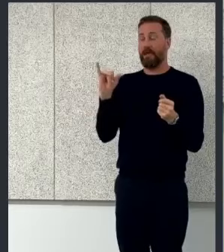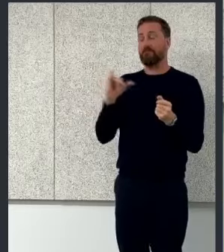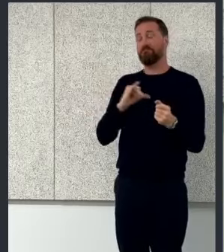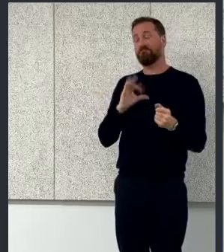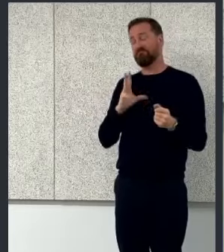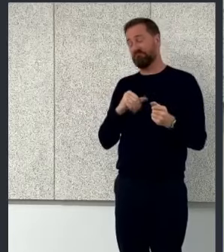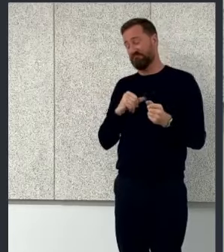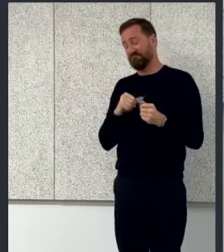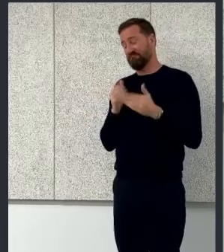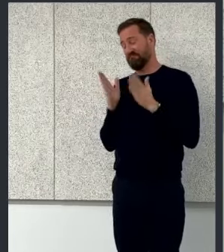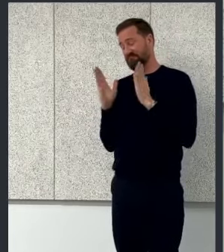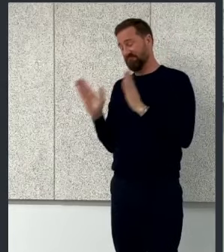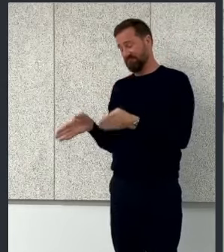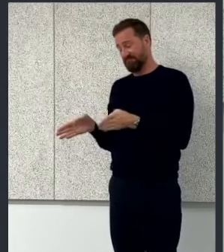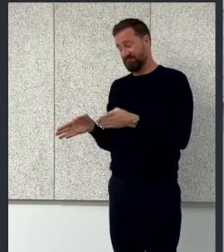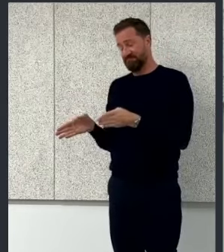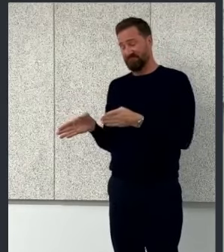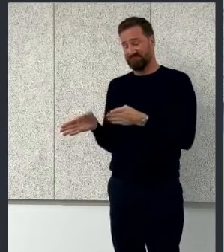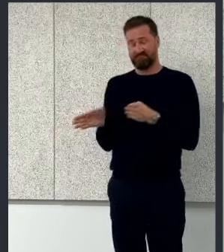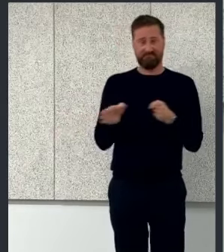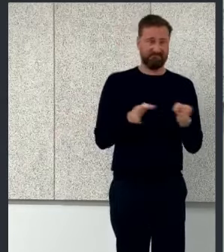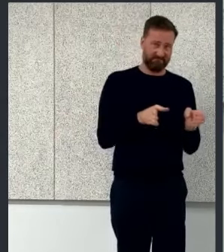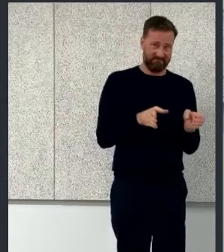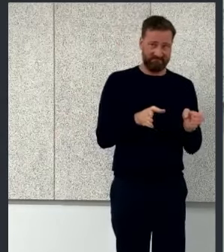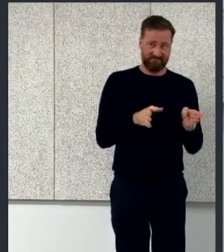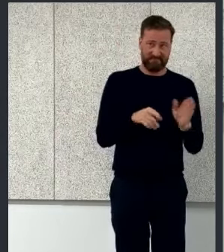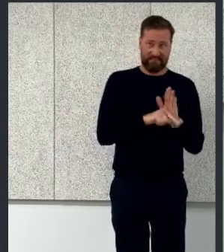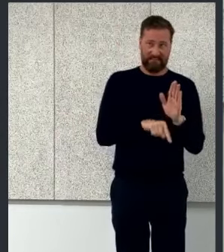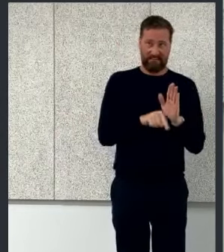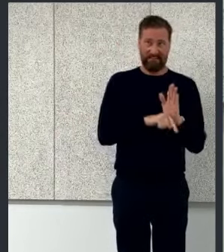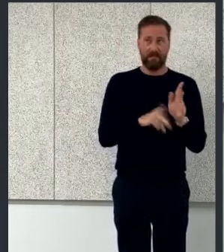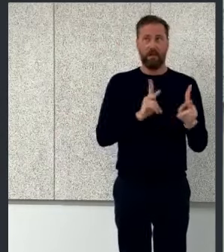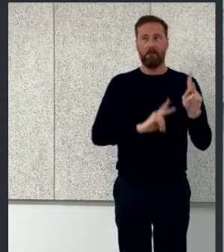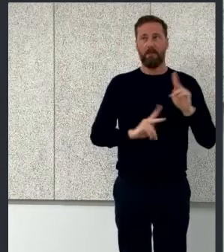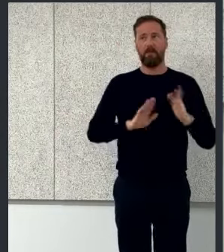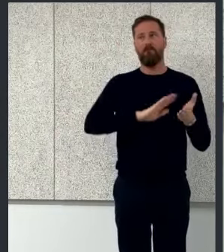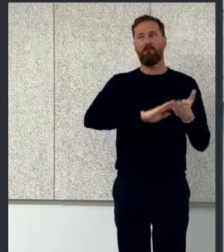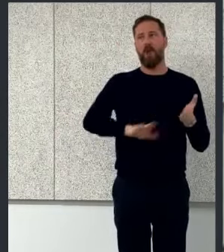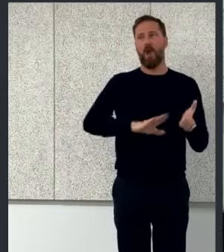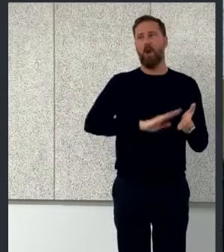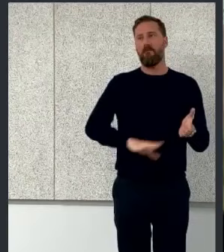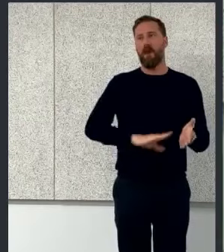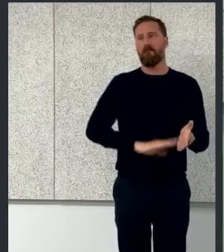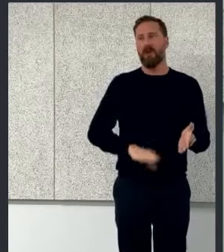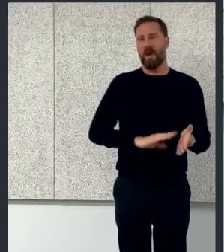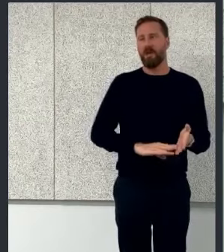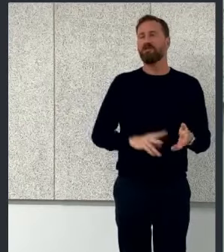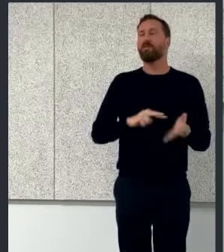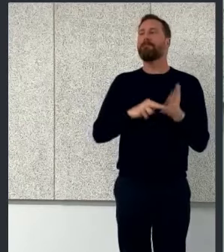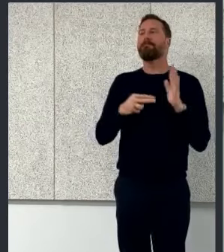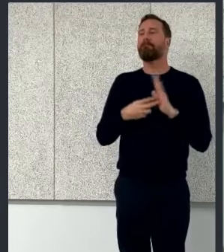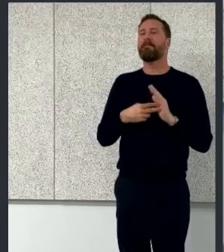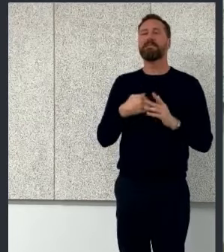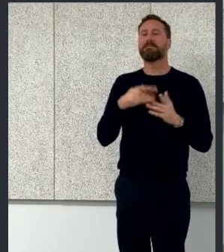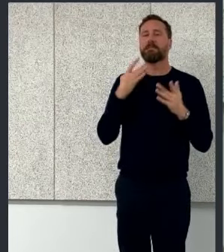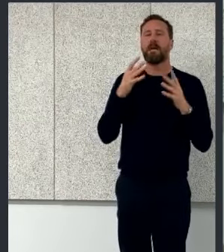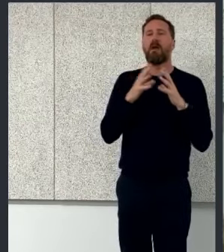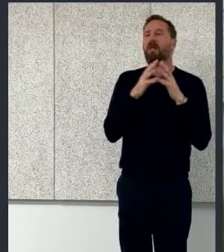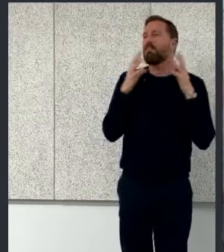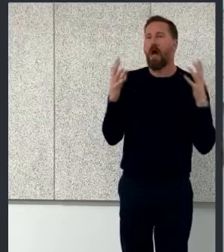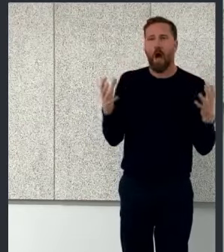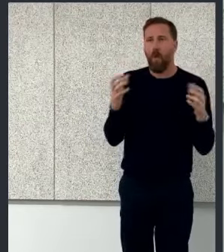there people are cutting staff and cutting productions. So there is not as much work, but for the people who have the work, they're getting paid